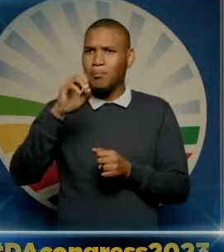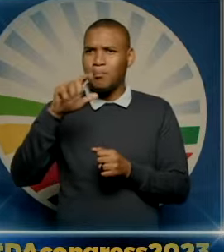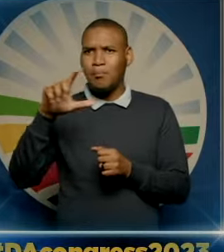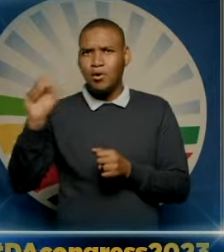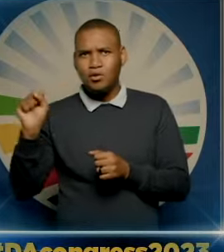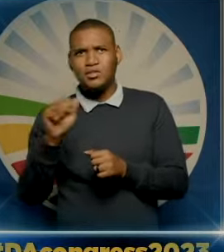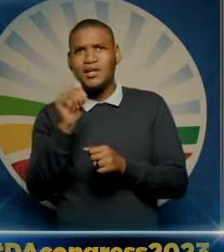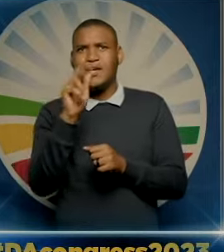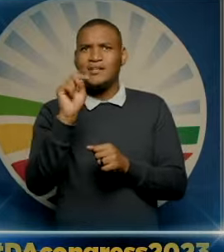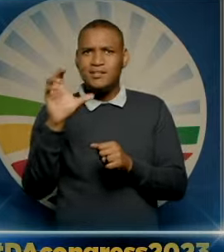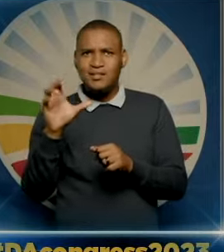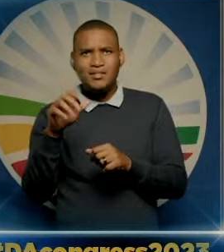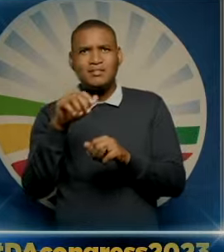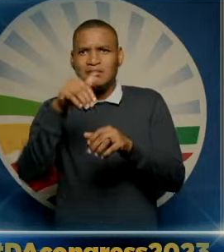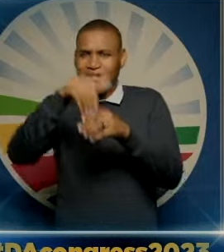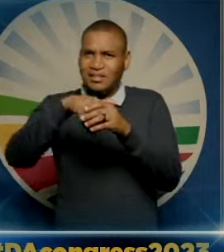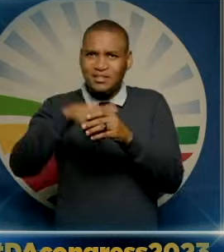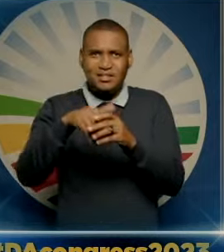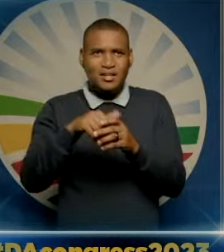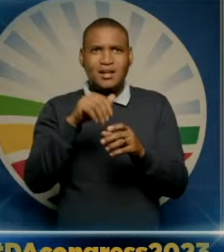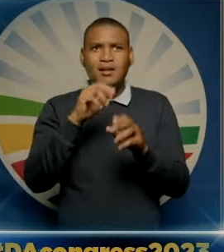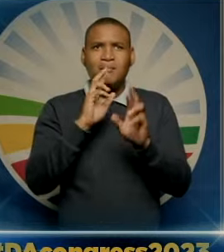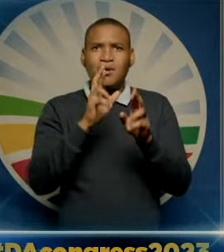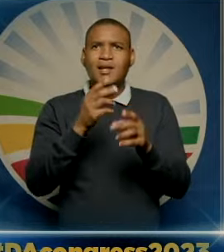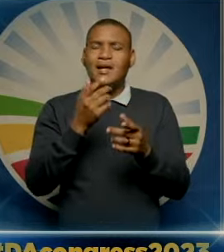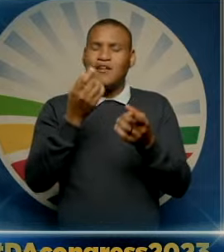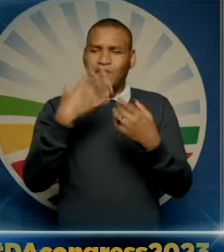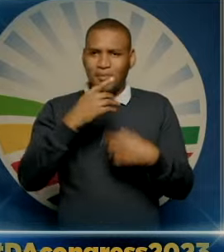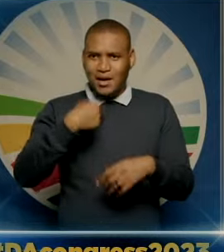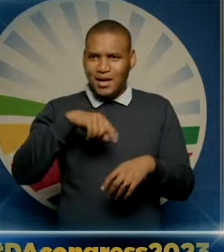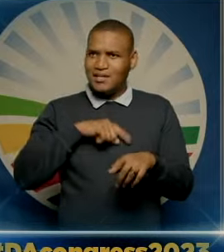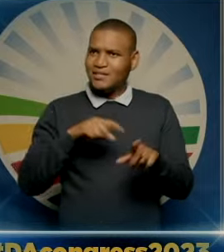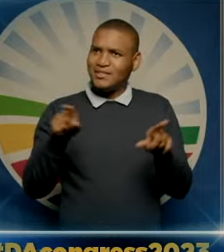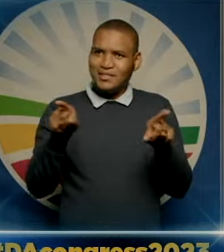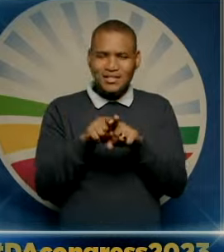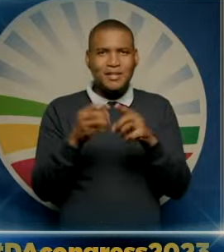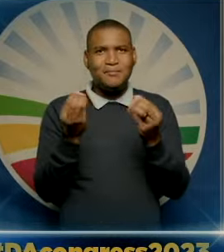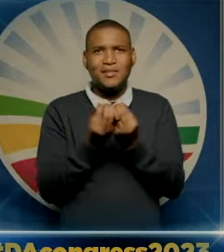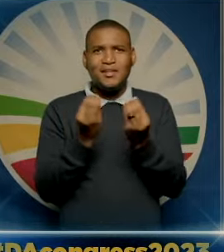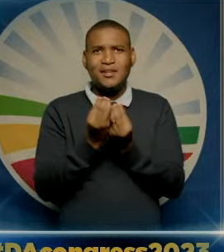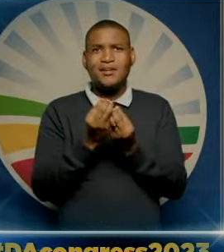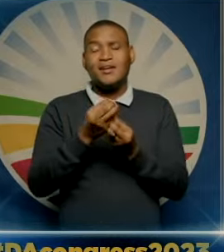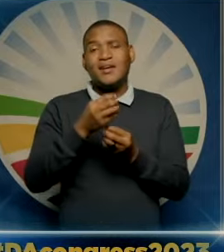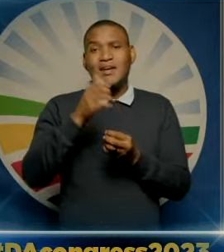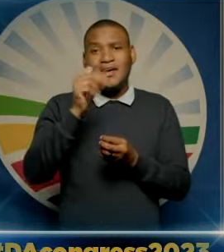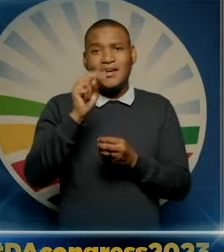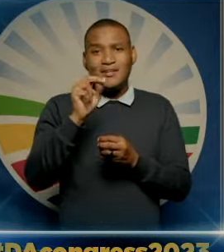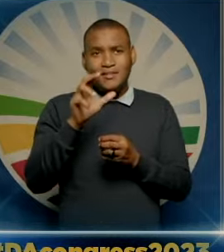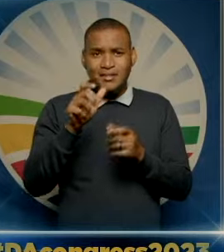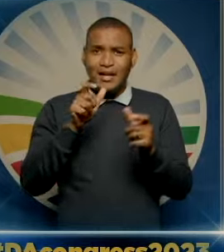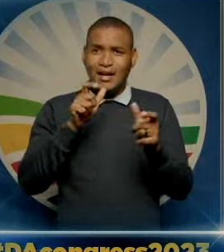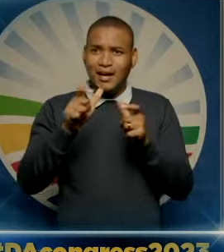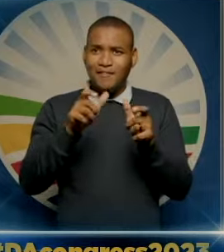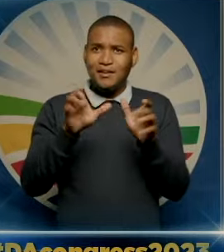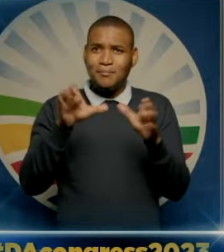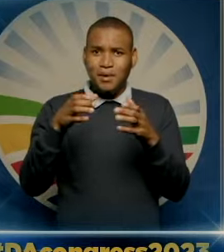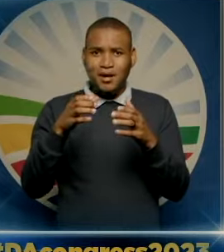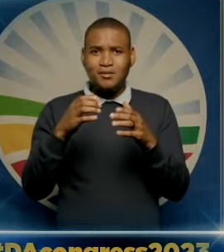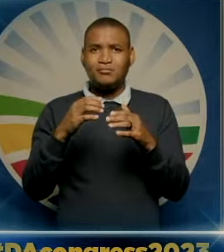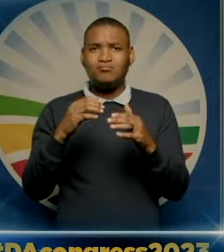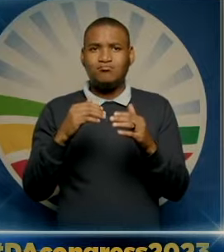ANC's opinion polls, and they all are telling us the same thing. The governing party is now down to